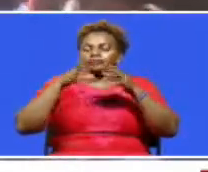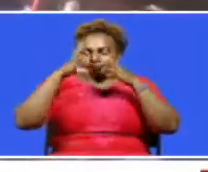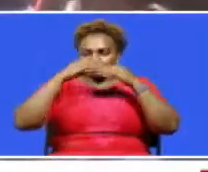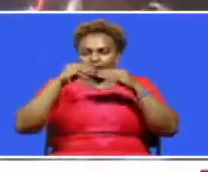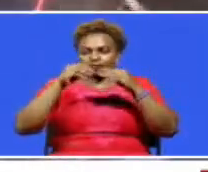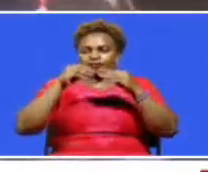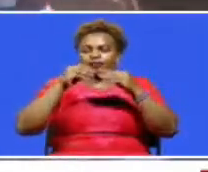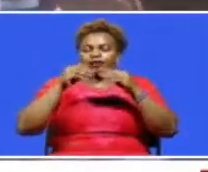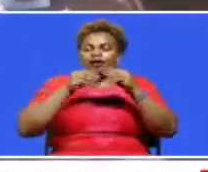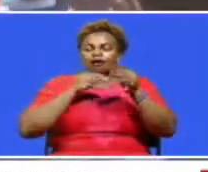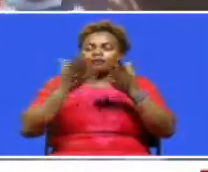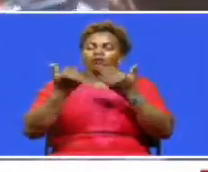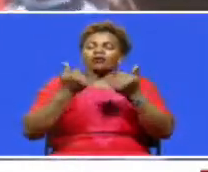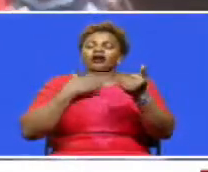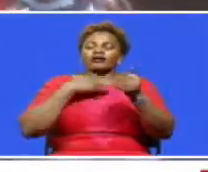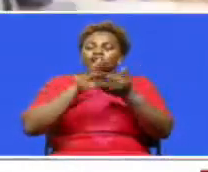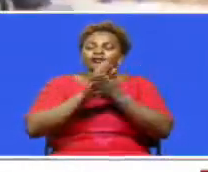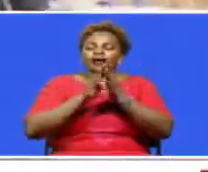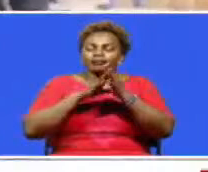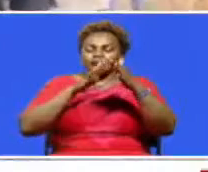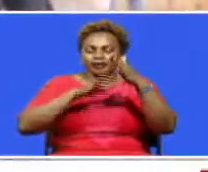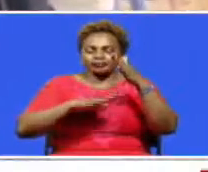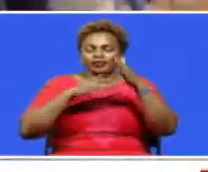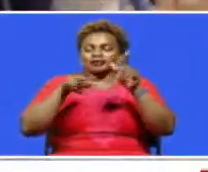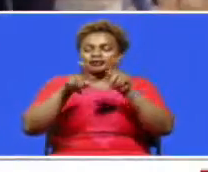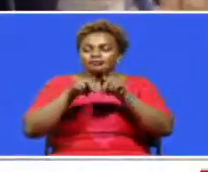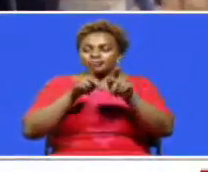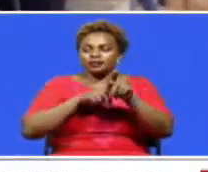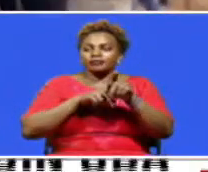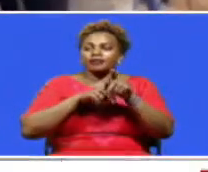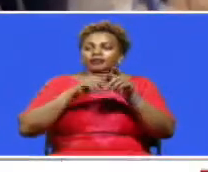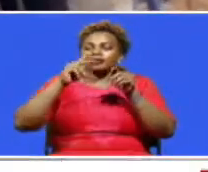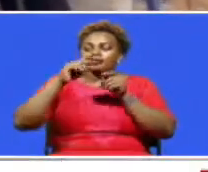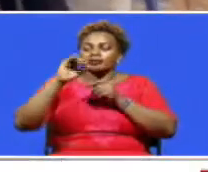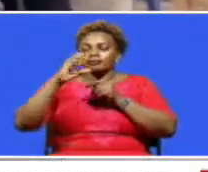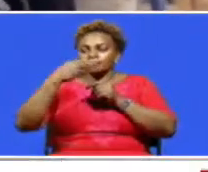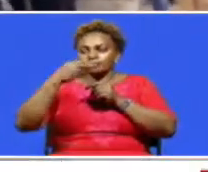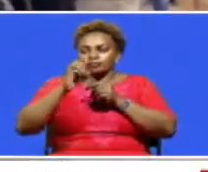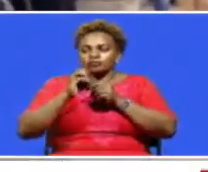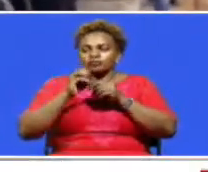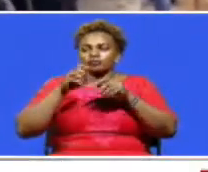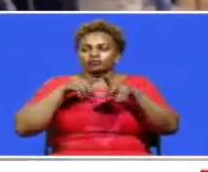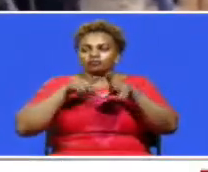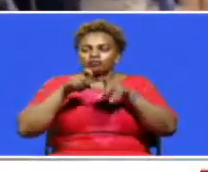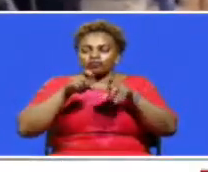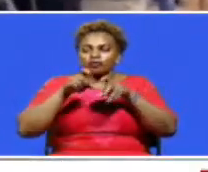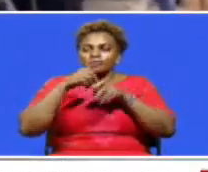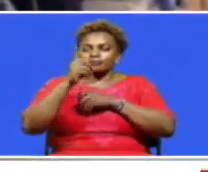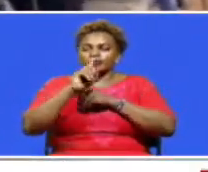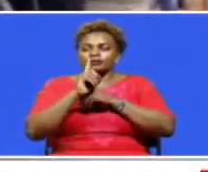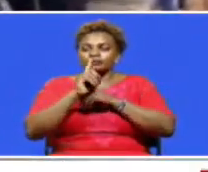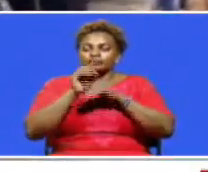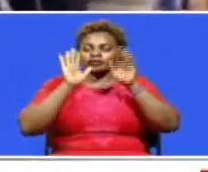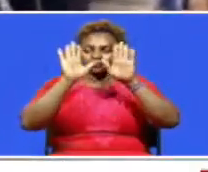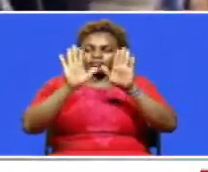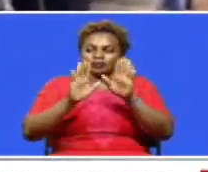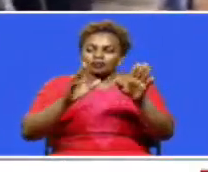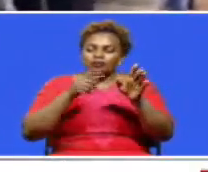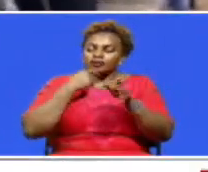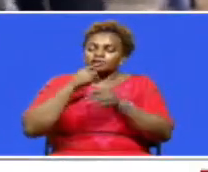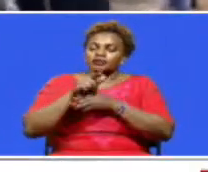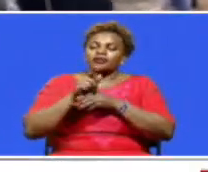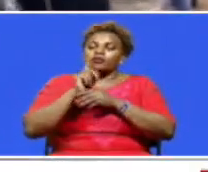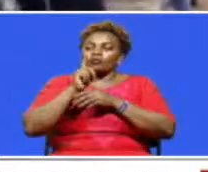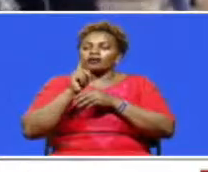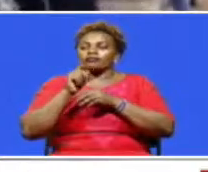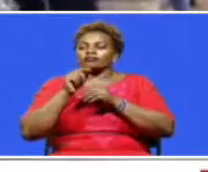are wooing her to be their deputy. At the same time, Karanja Kibicho is currently controlling a ministry that is key and being touted as